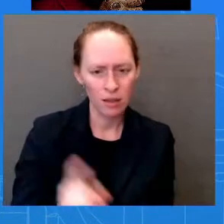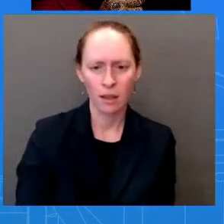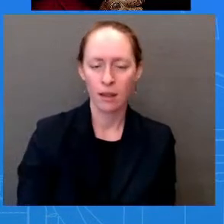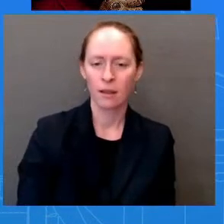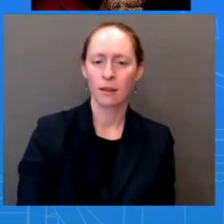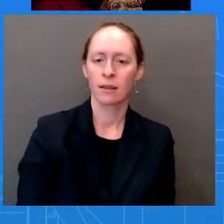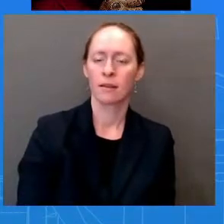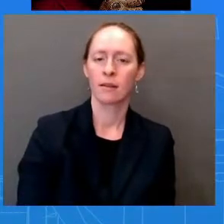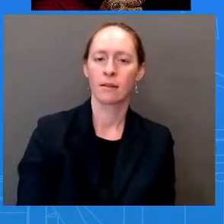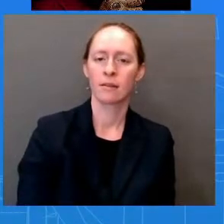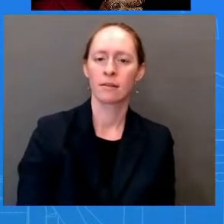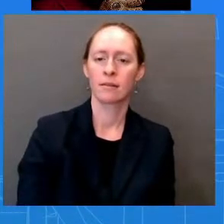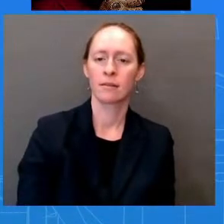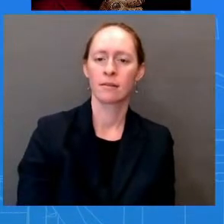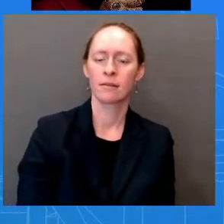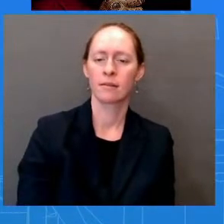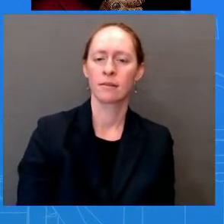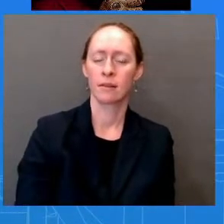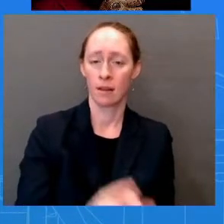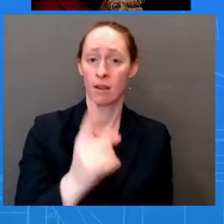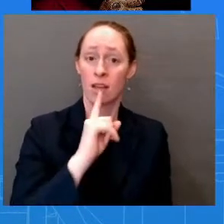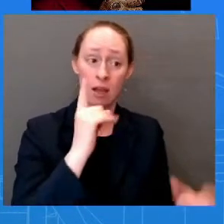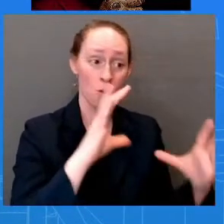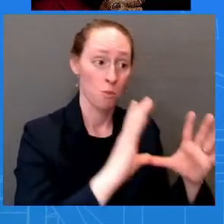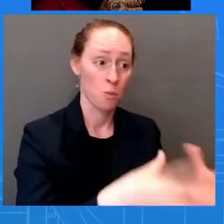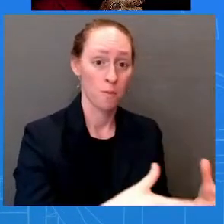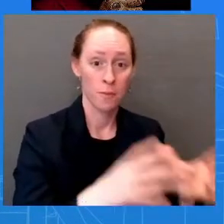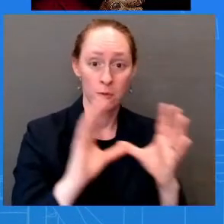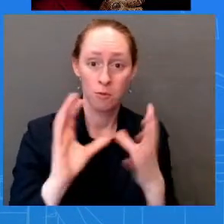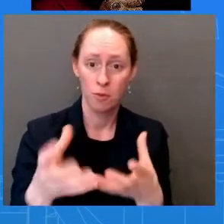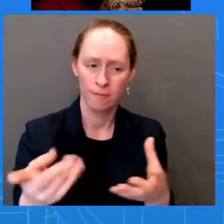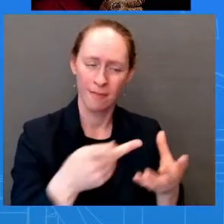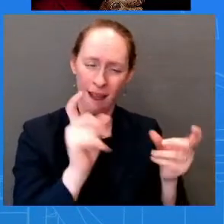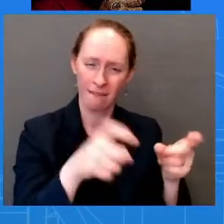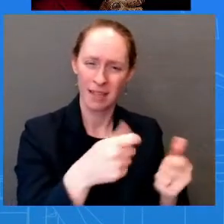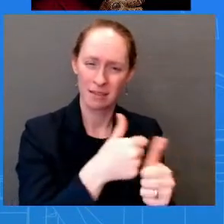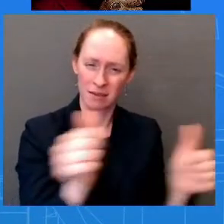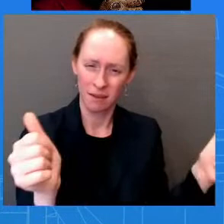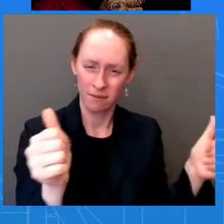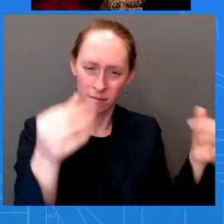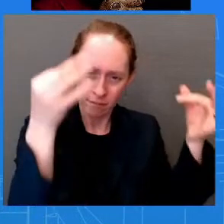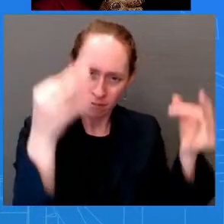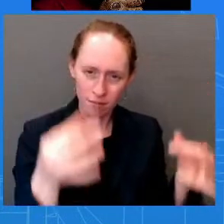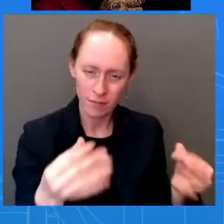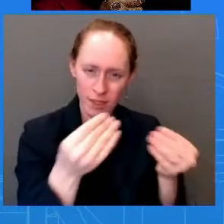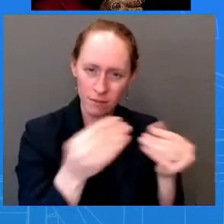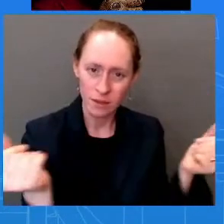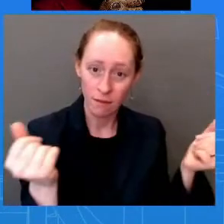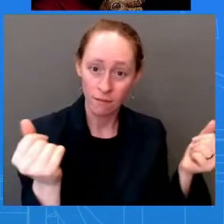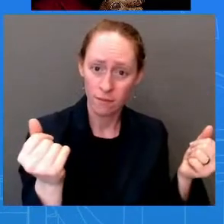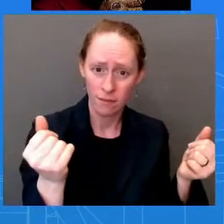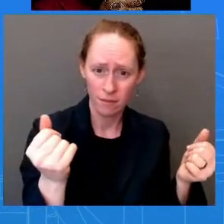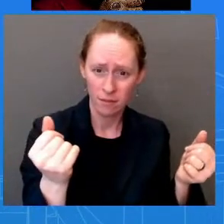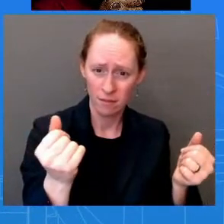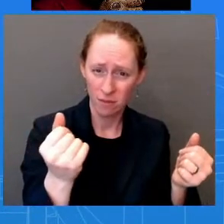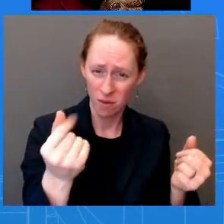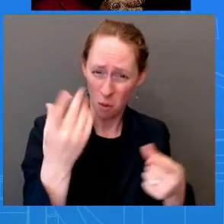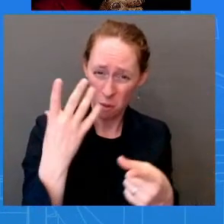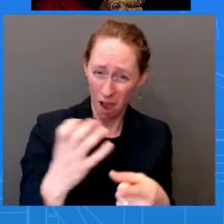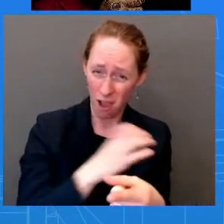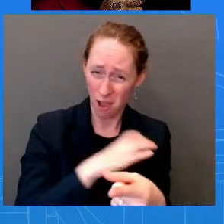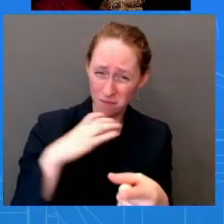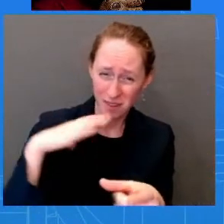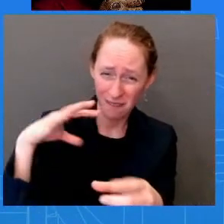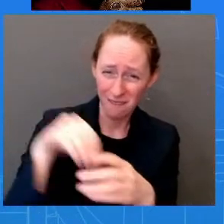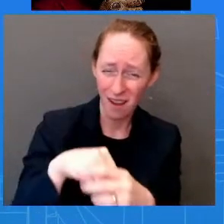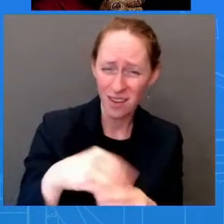because you don't want Congress to get involved, or is that because you'd like these unions to resolve this amongst themselves without involvement from the We have administration? said, look, there's a tentative agreement,